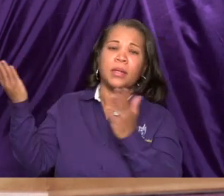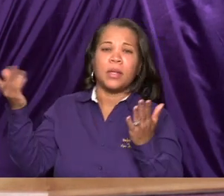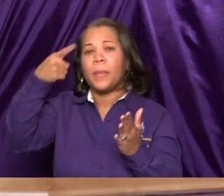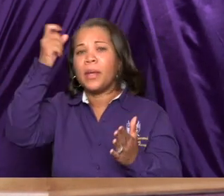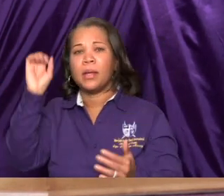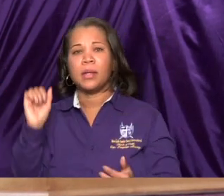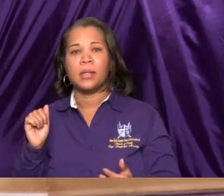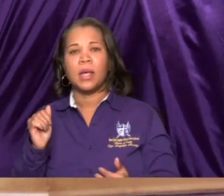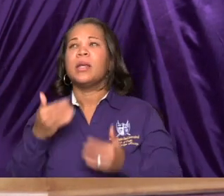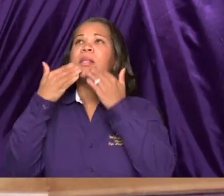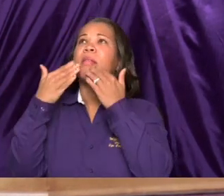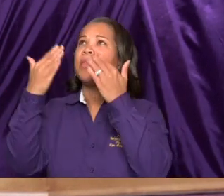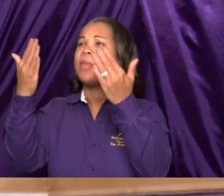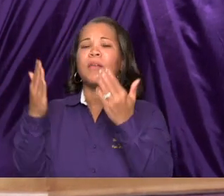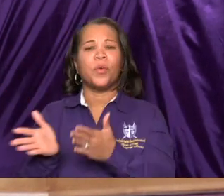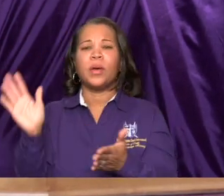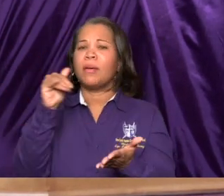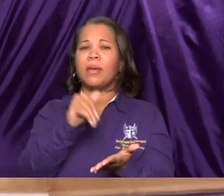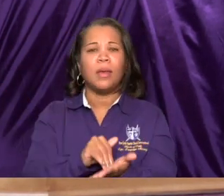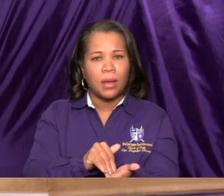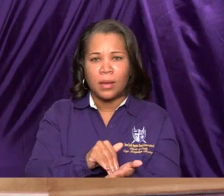Because I'm so thankful all over again.